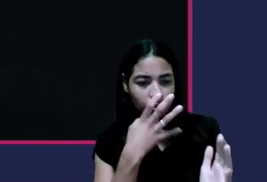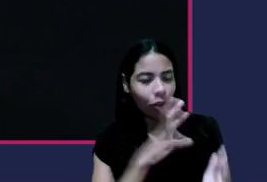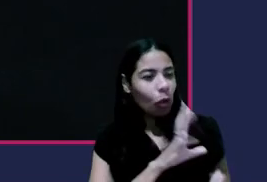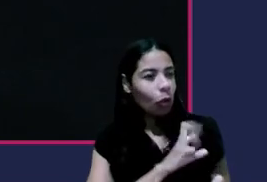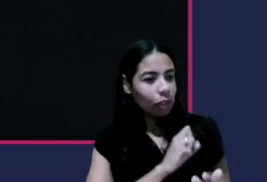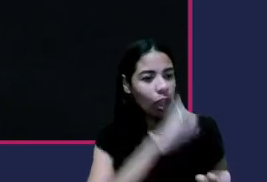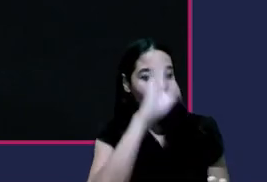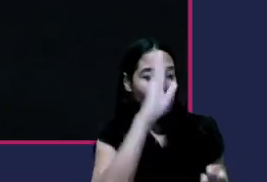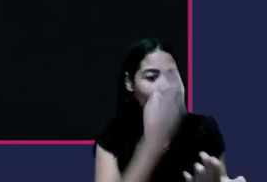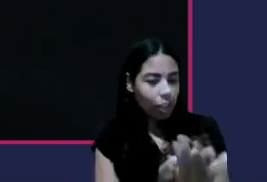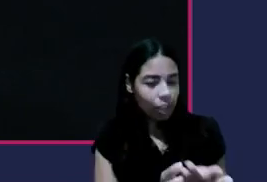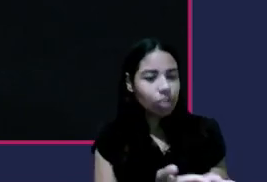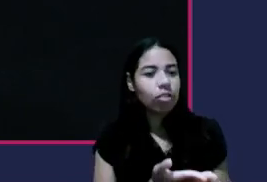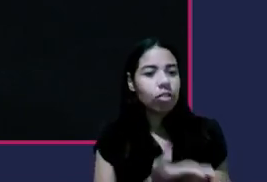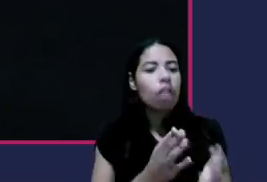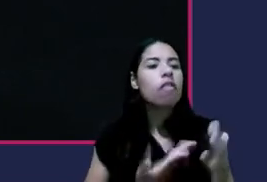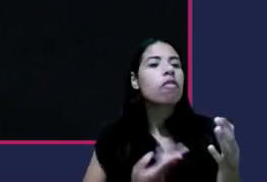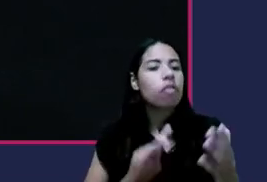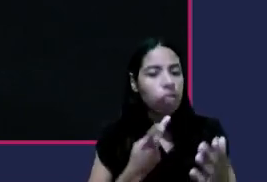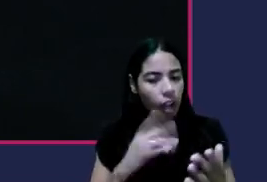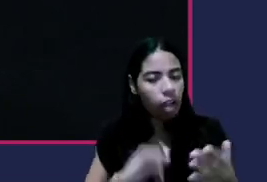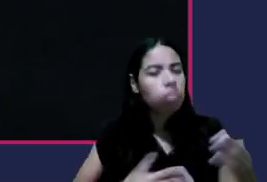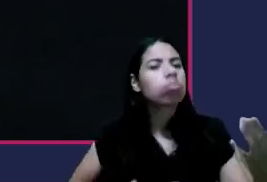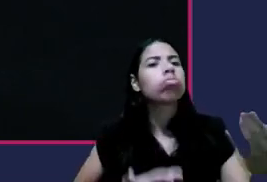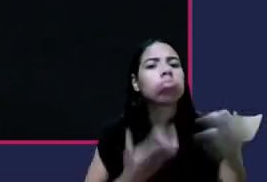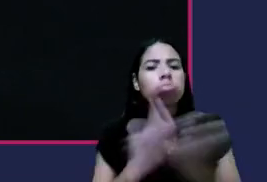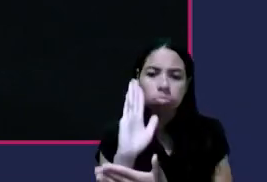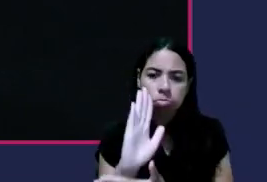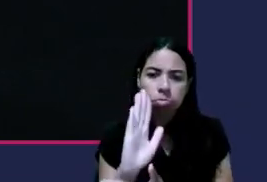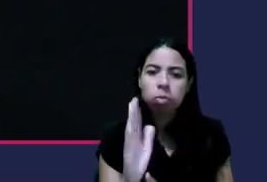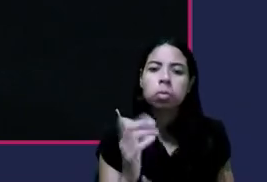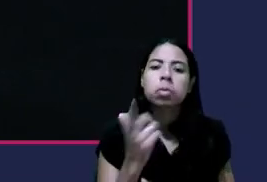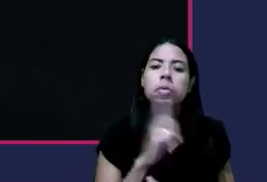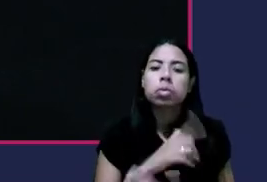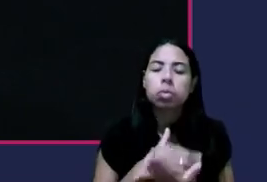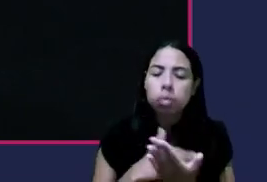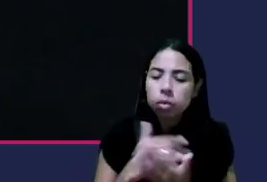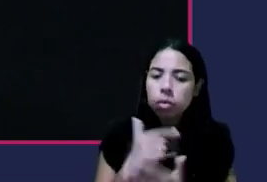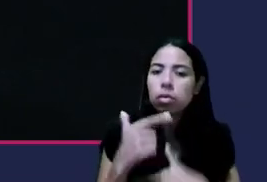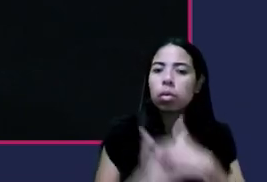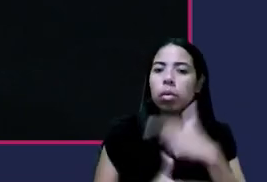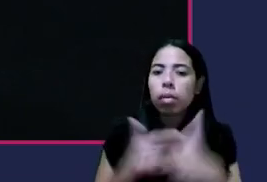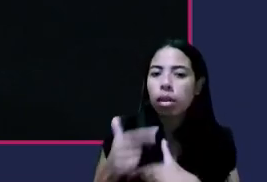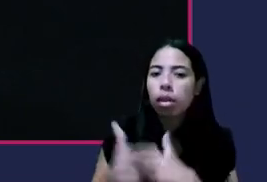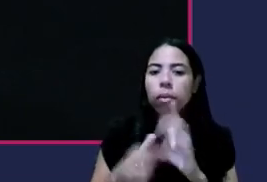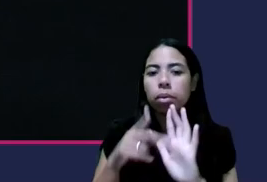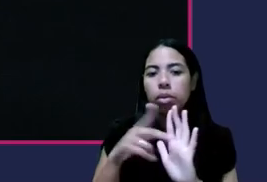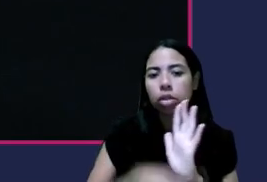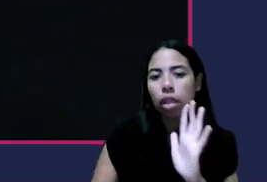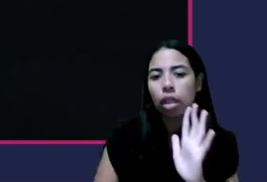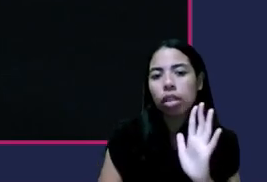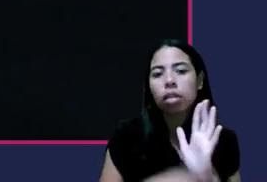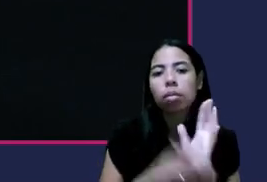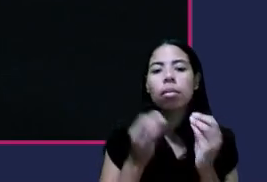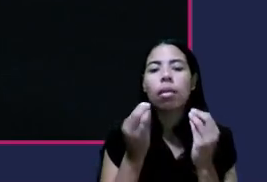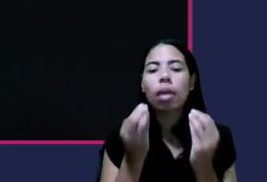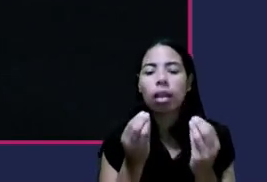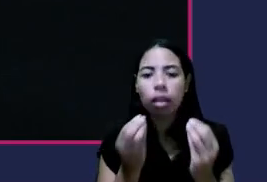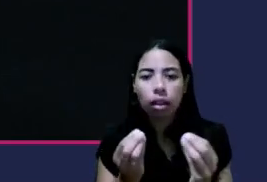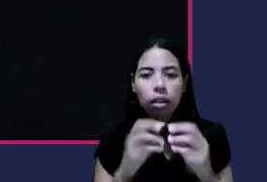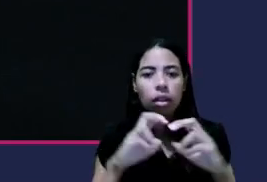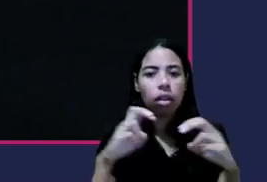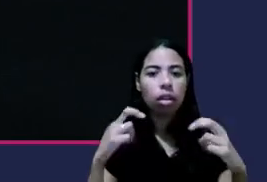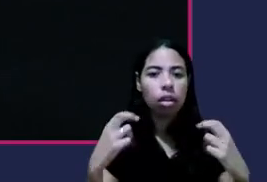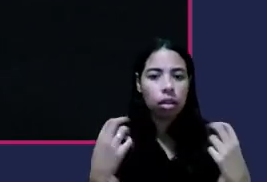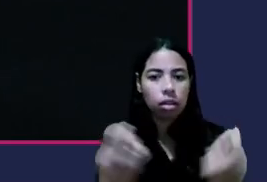I believe in this project, and we are going to get it approved. And that was the case. We started working with that project